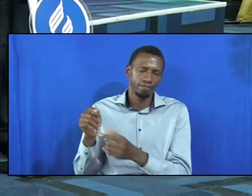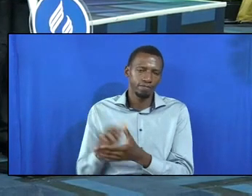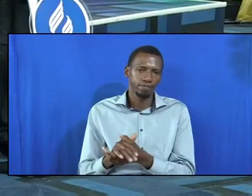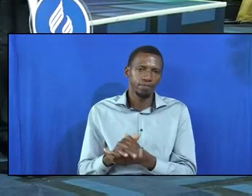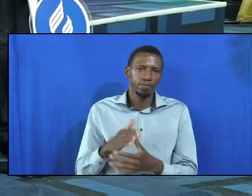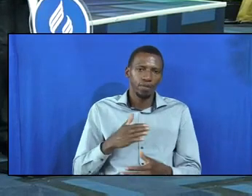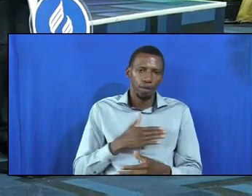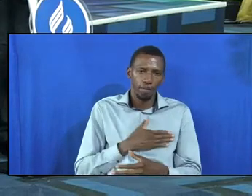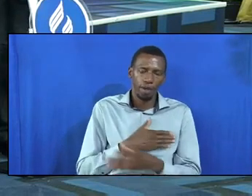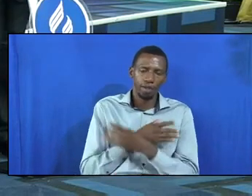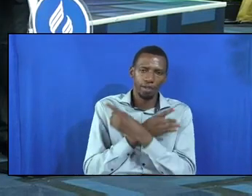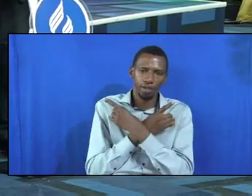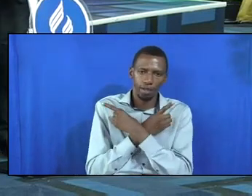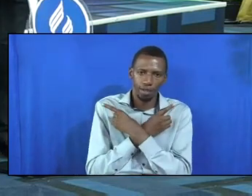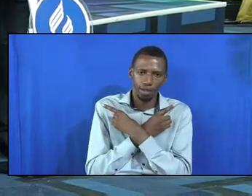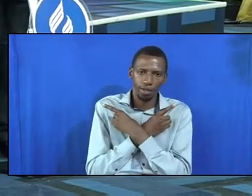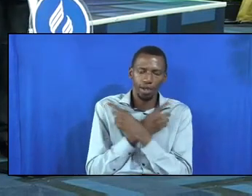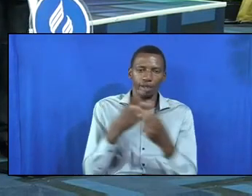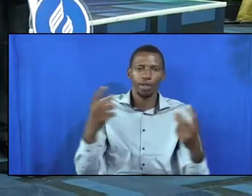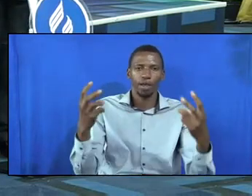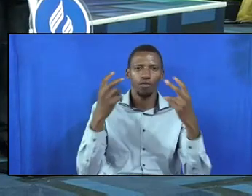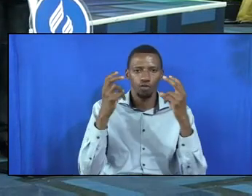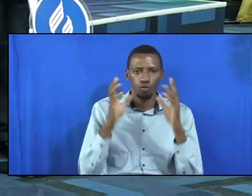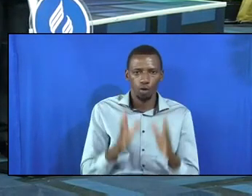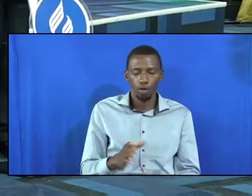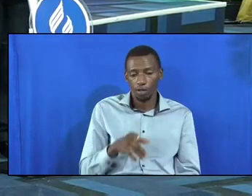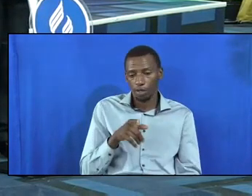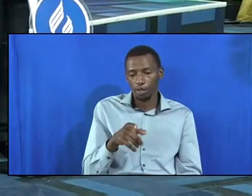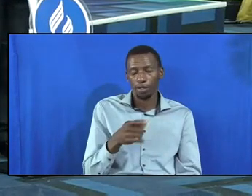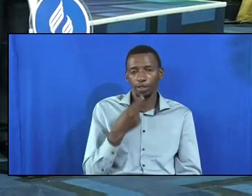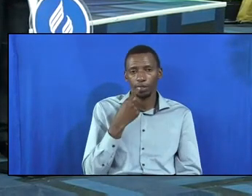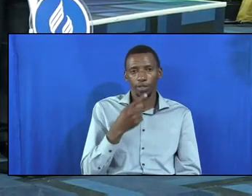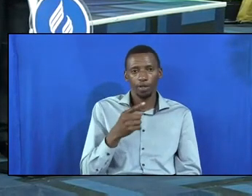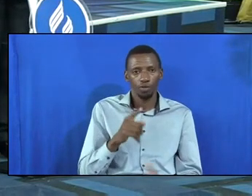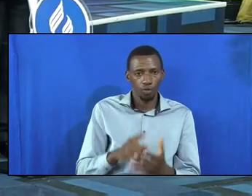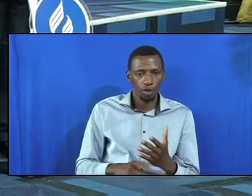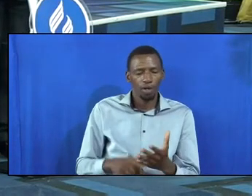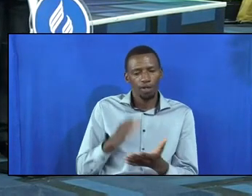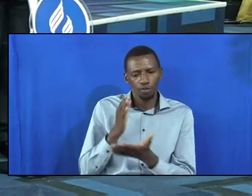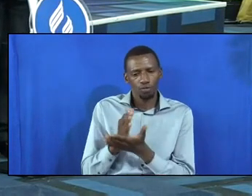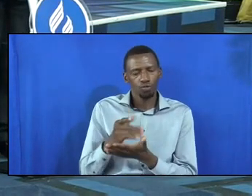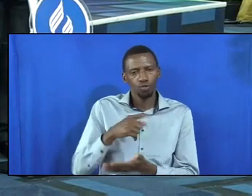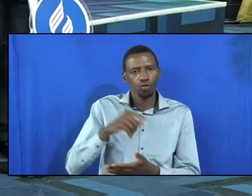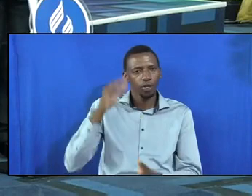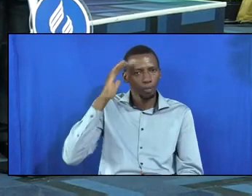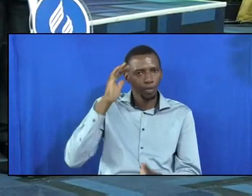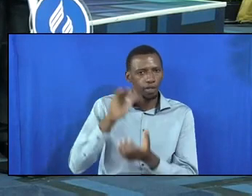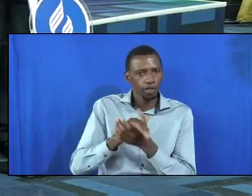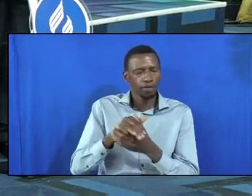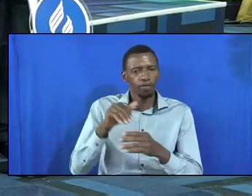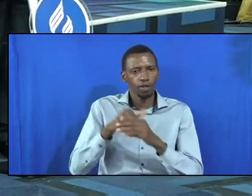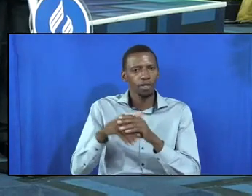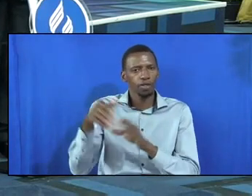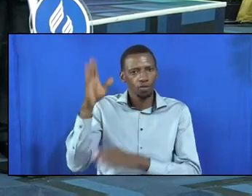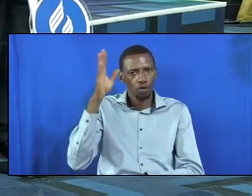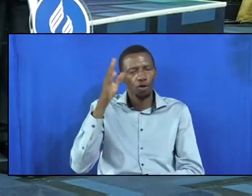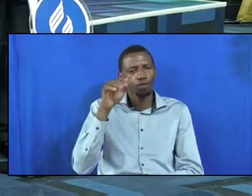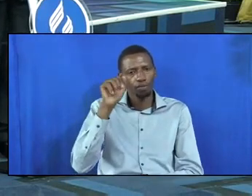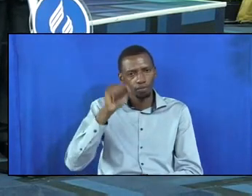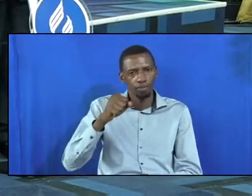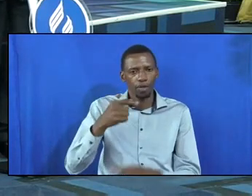My dear viewers, this tells us that in spite of our belief in the Lord, you could be going